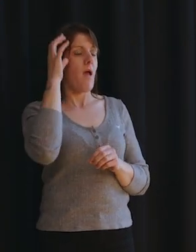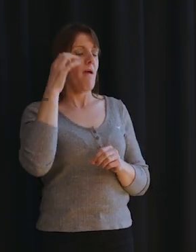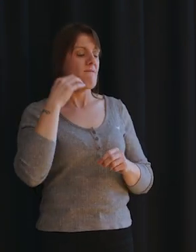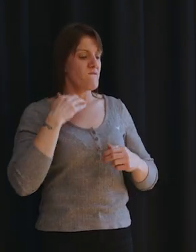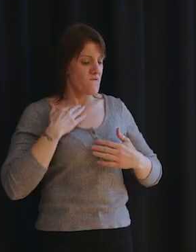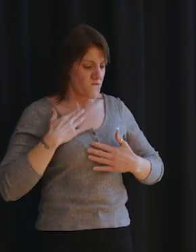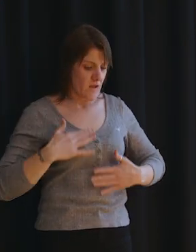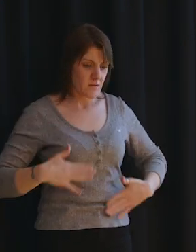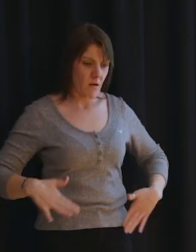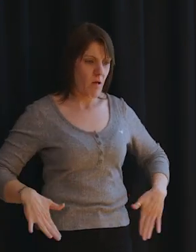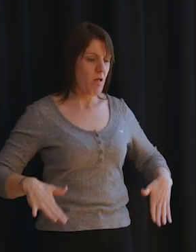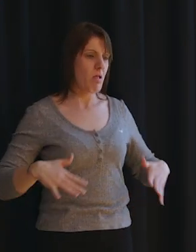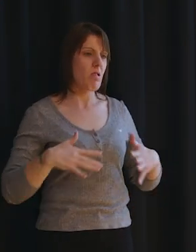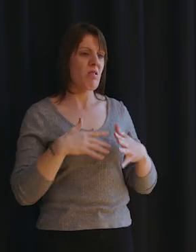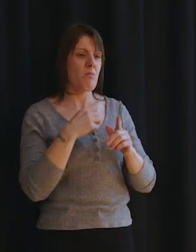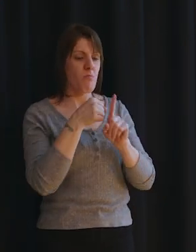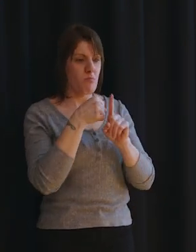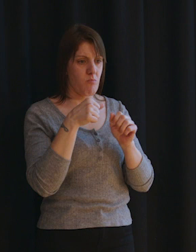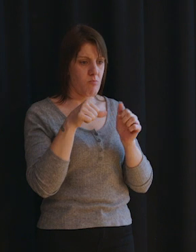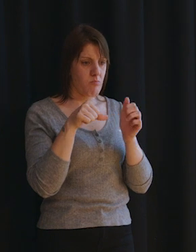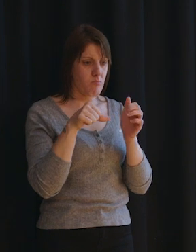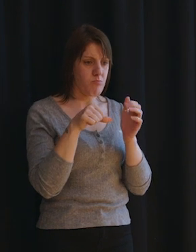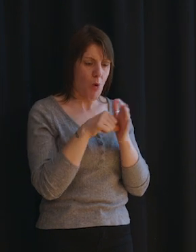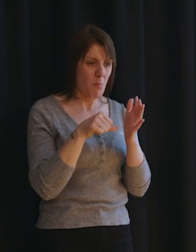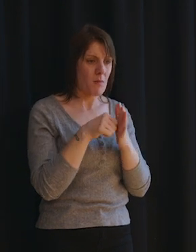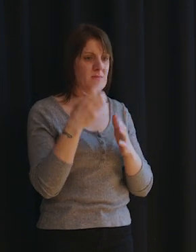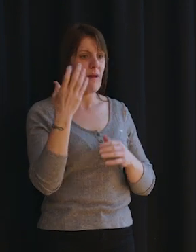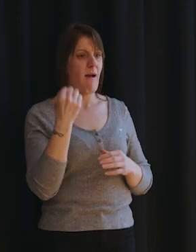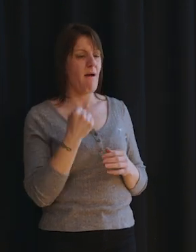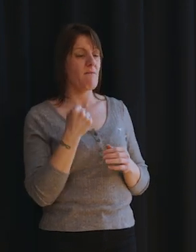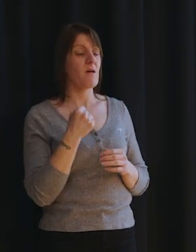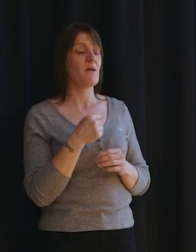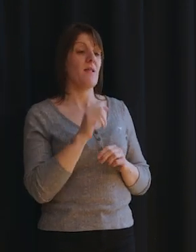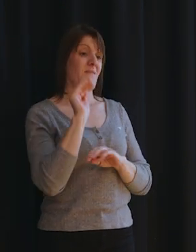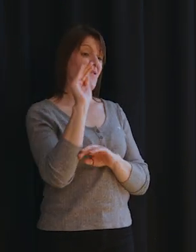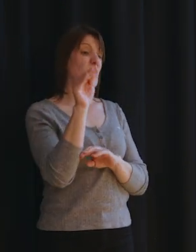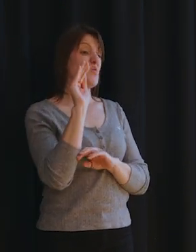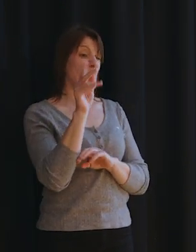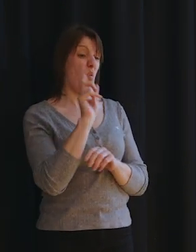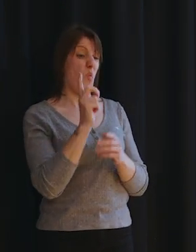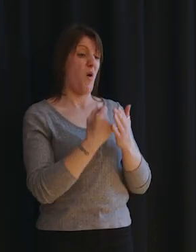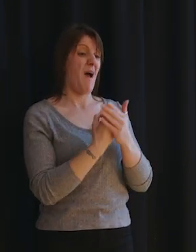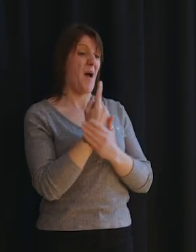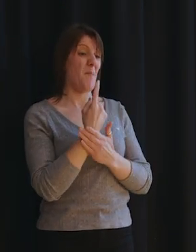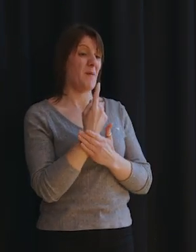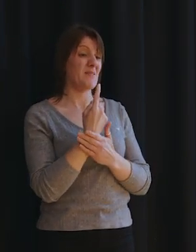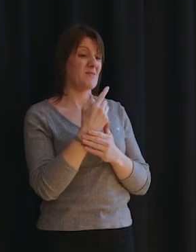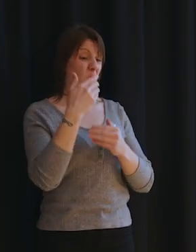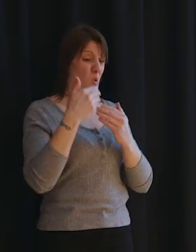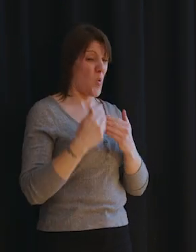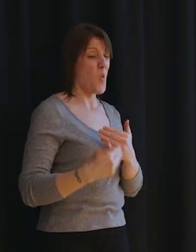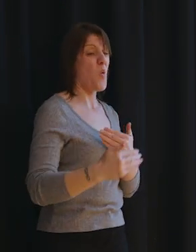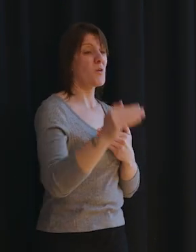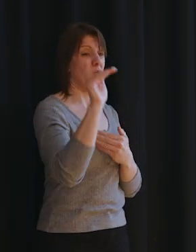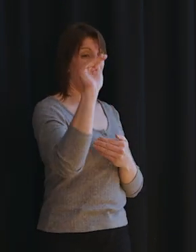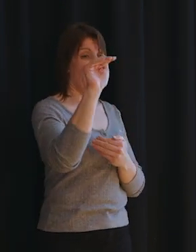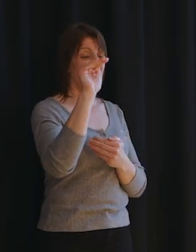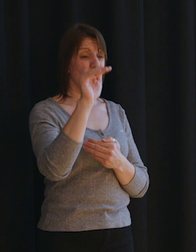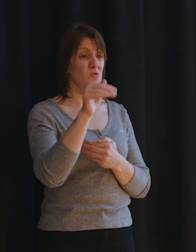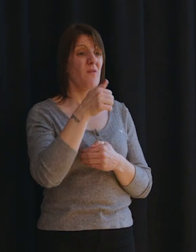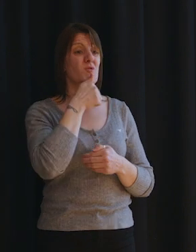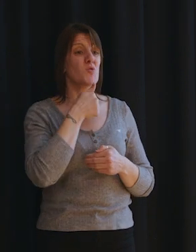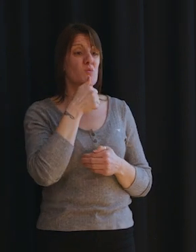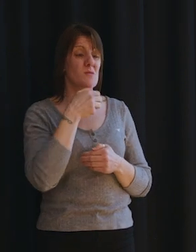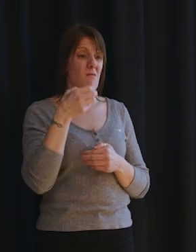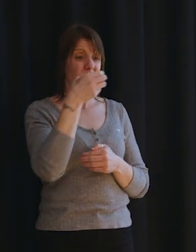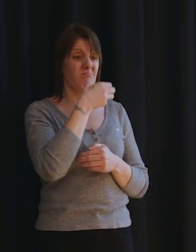physical difficulties that people may have if they go on to use substances problematically, both long-term and short-term